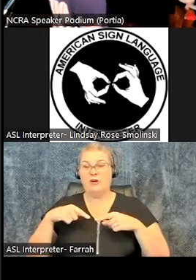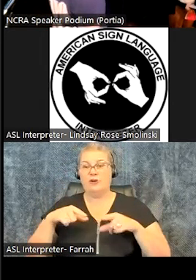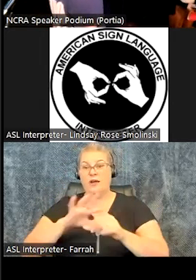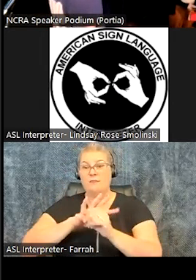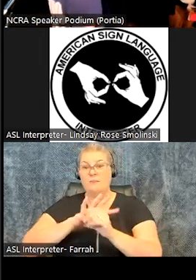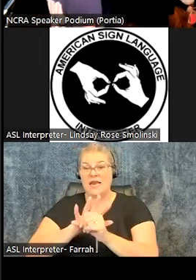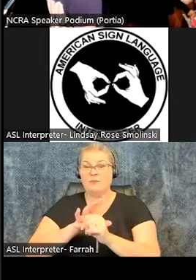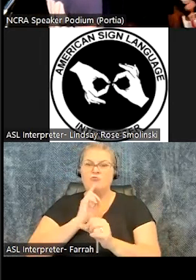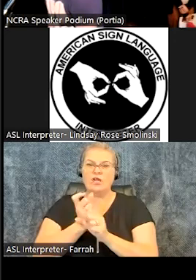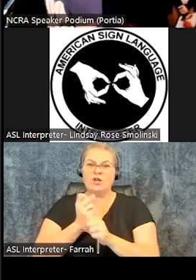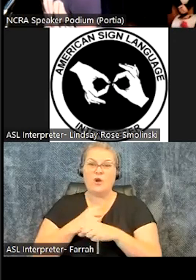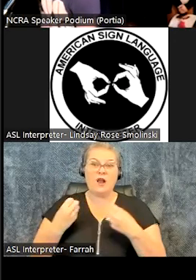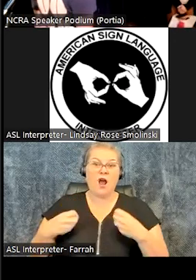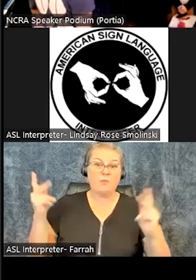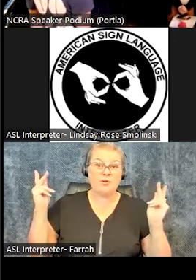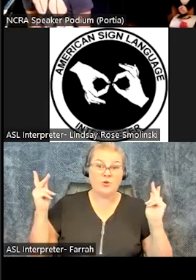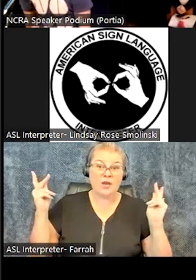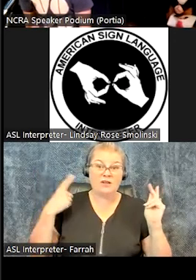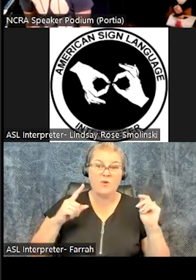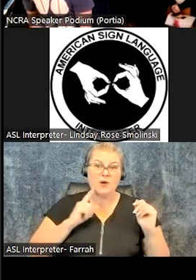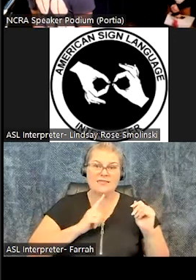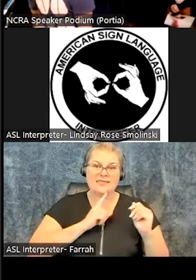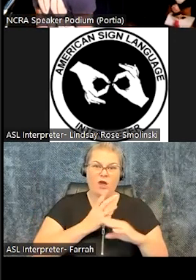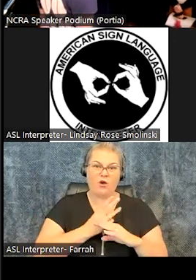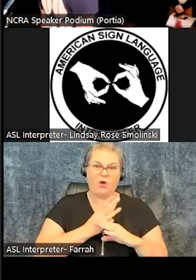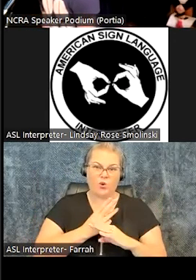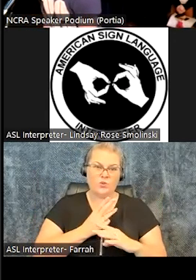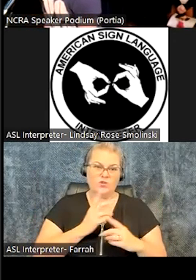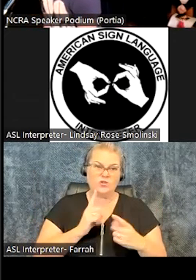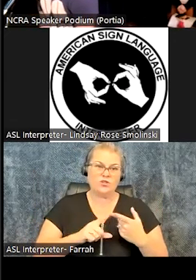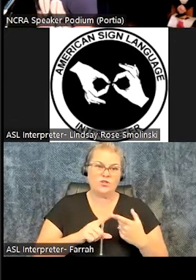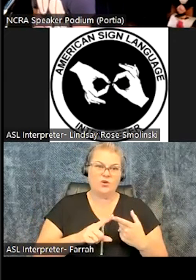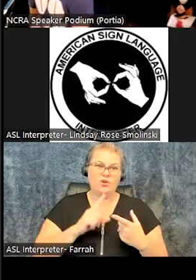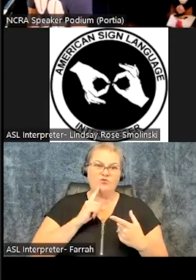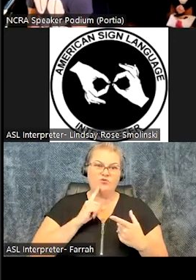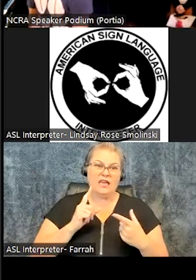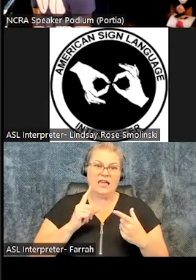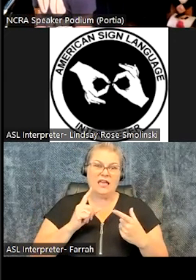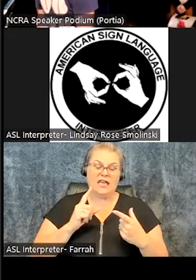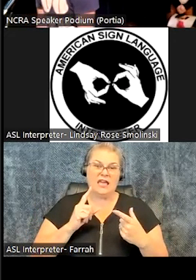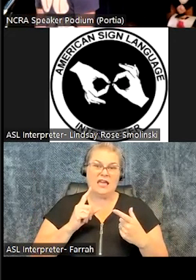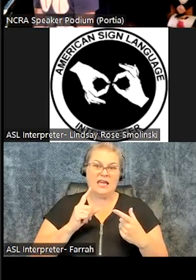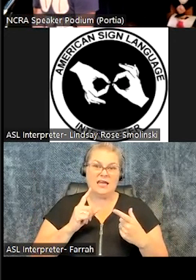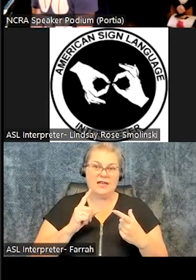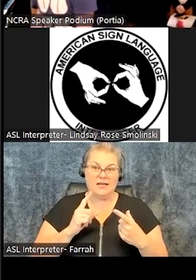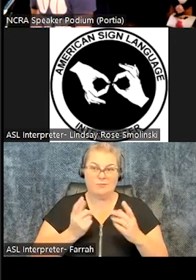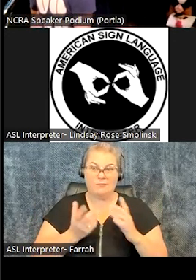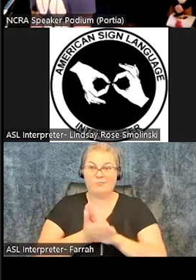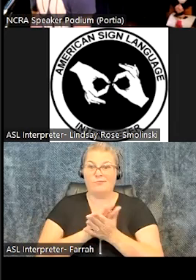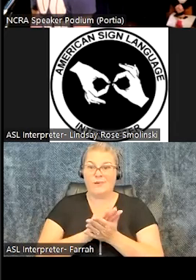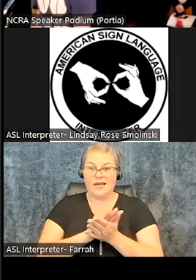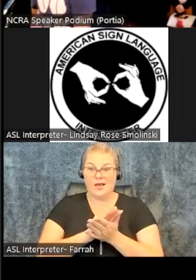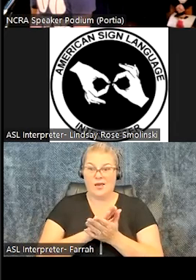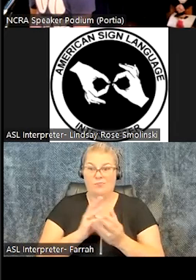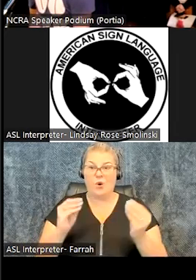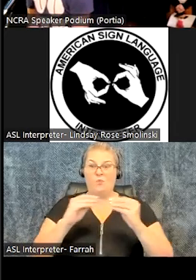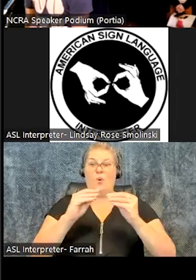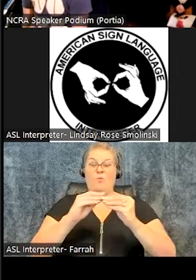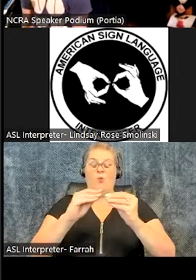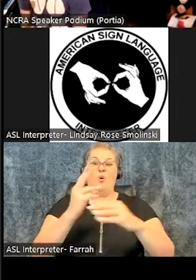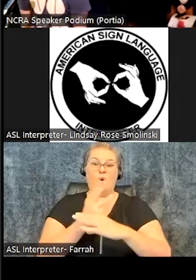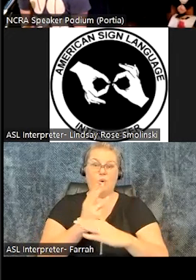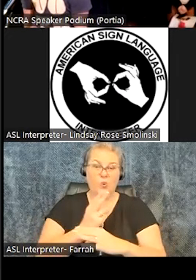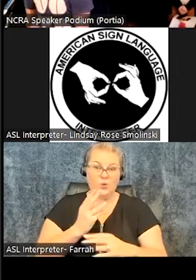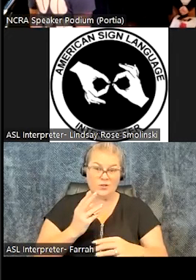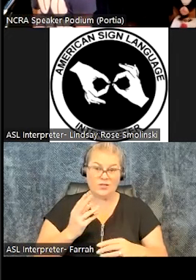an opportunity for single use to really flourish in our society, with a lot of kind of misinformation in the beginning about